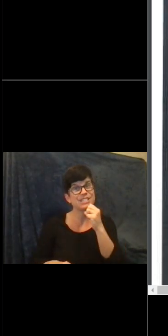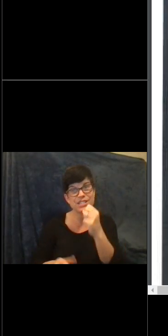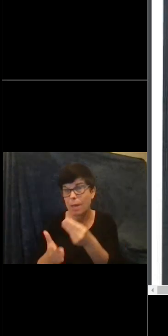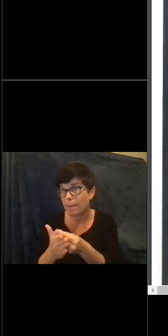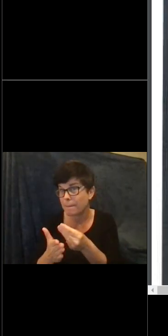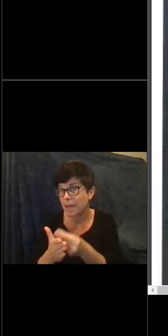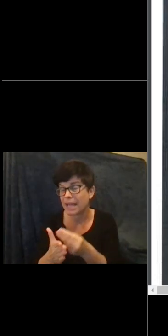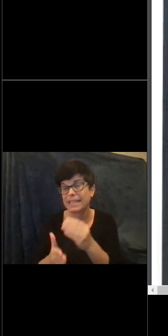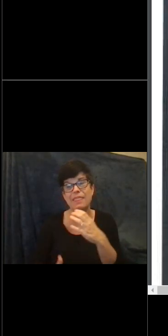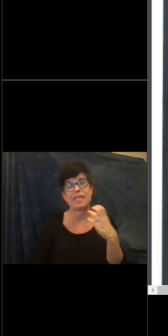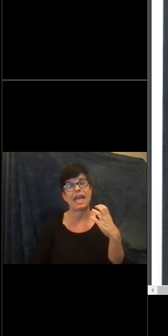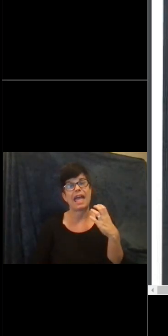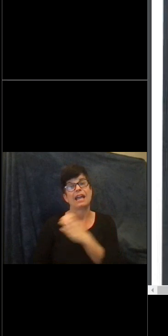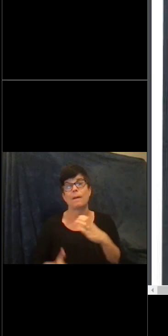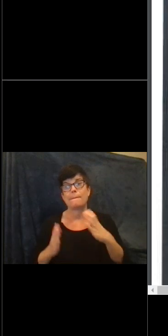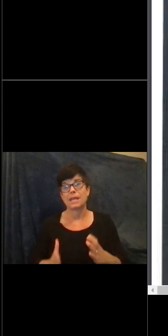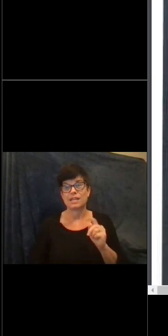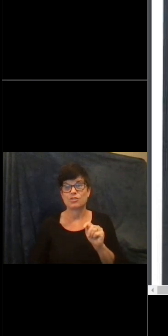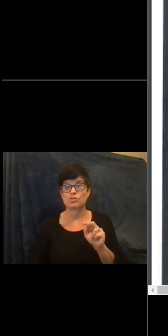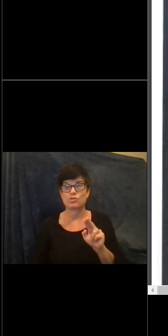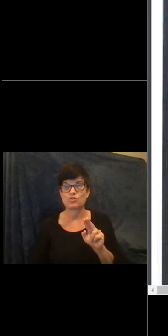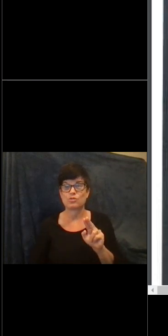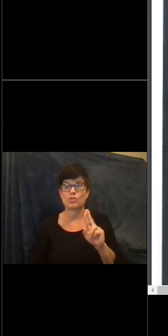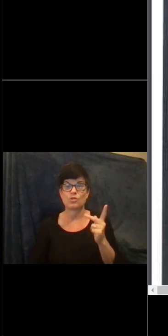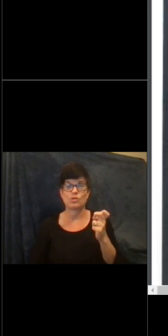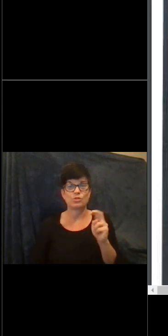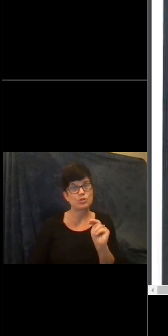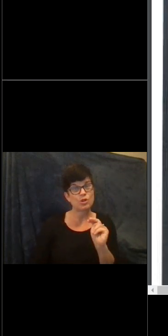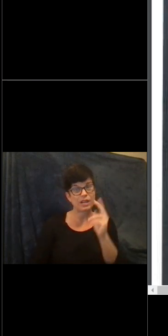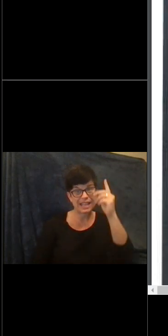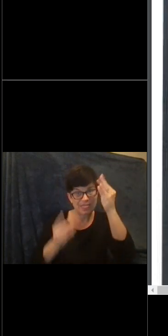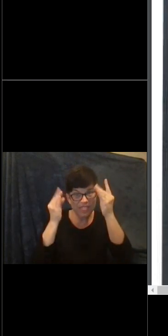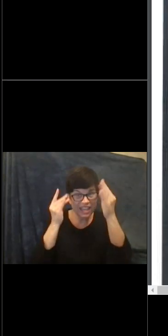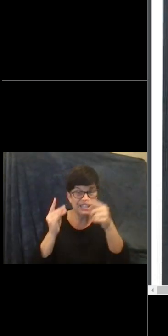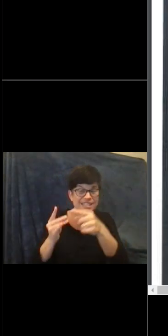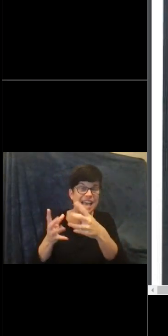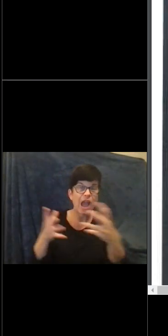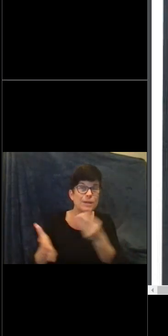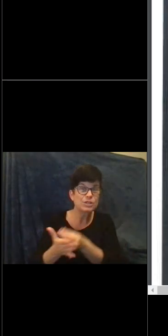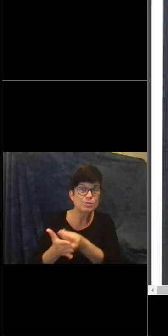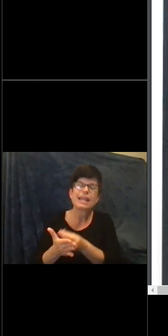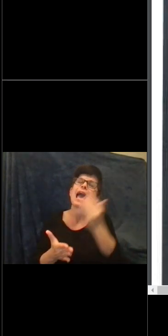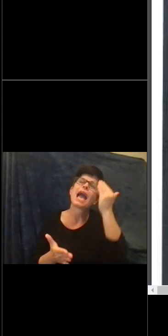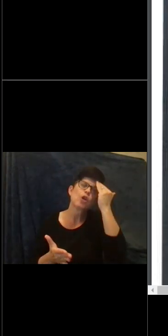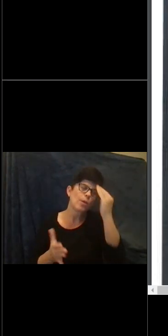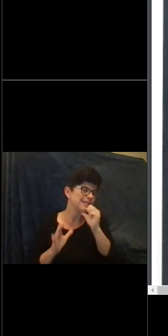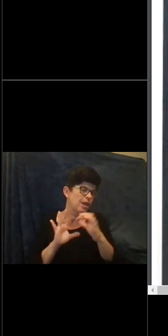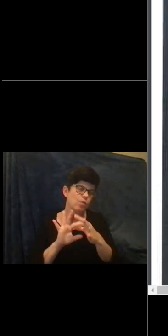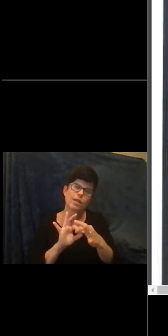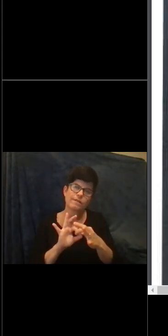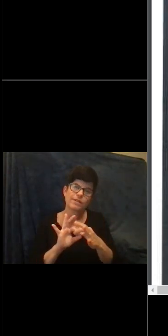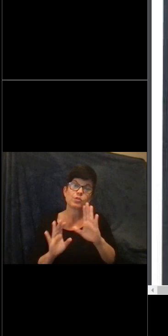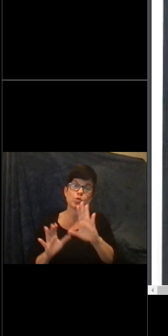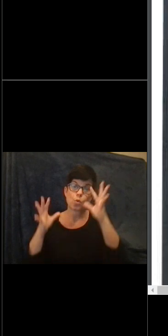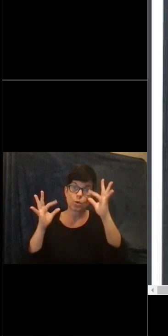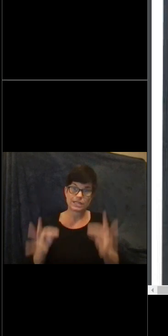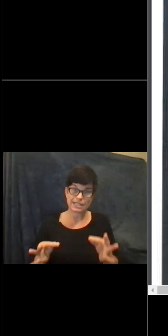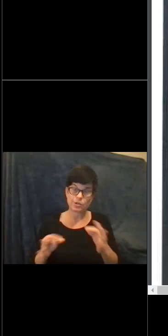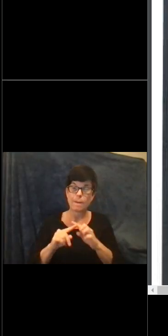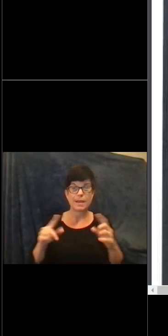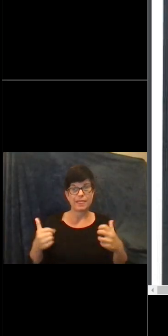thinks right now based on this market. But that's not relevant to your decisions, and I get that. But that makes it more